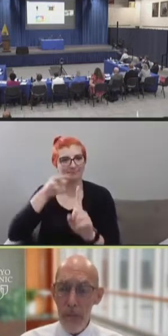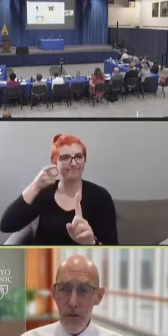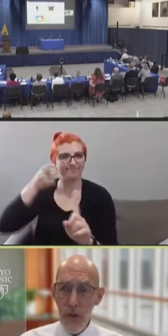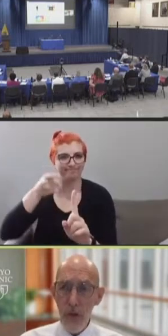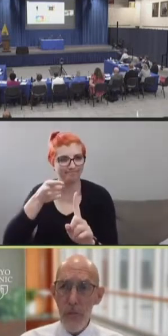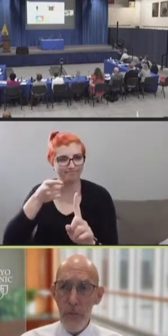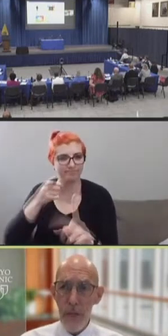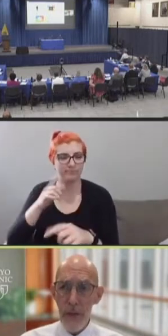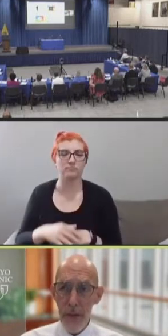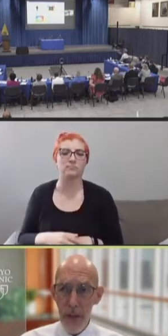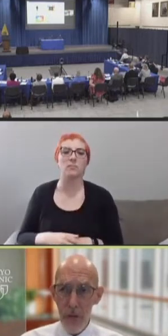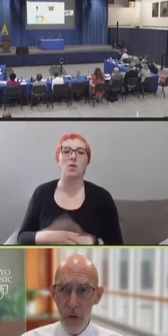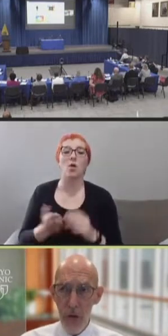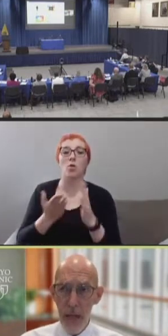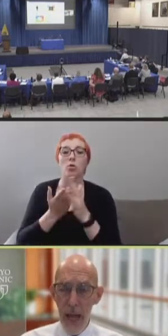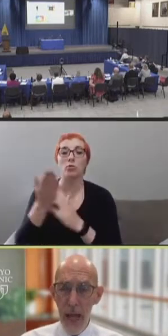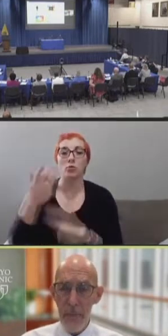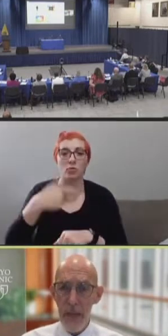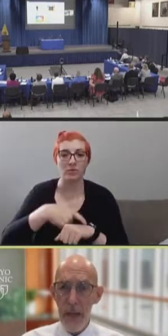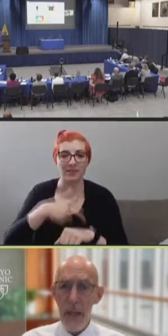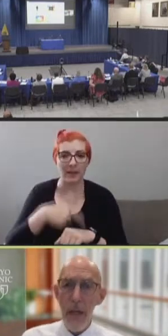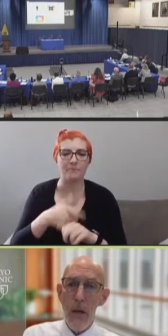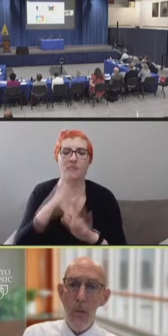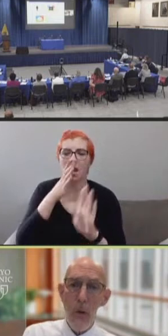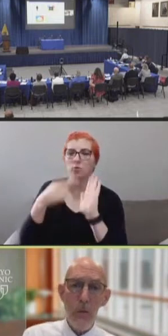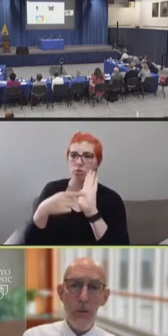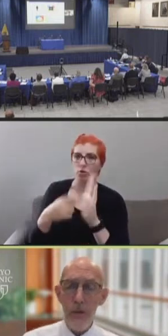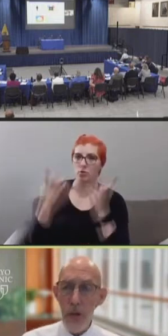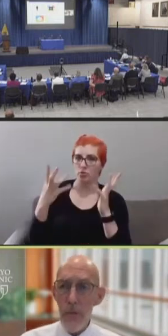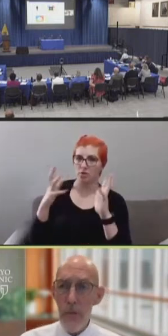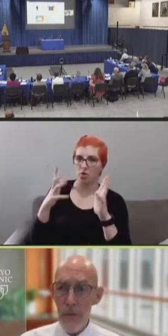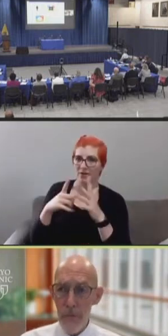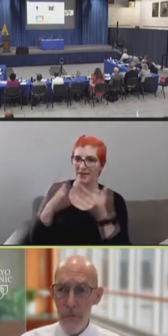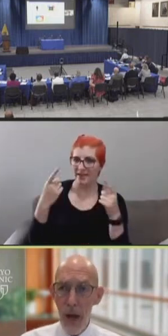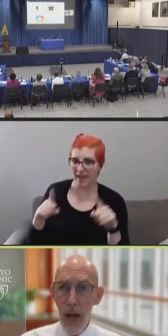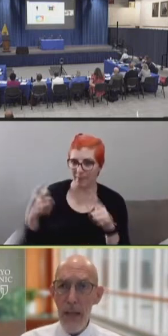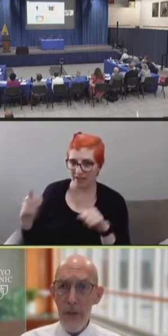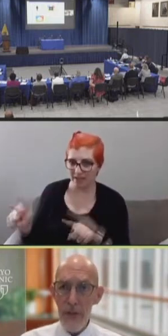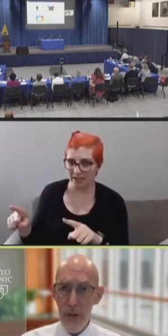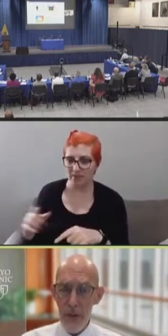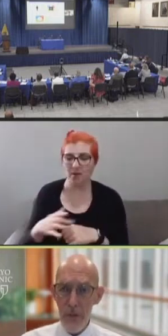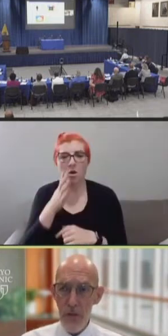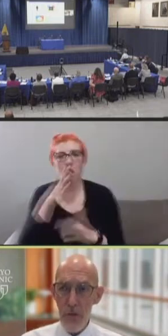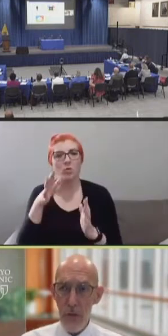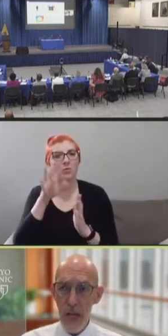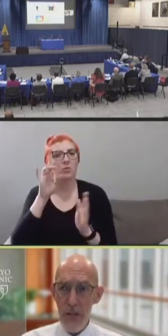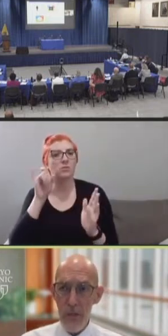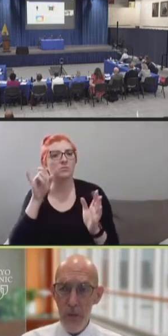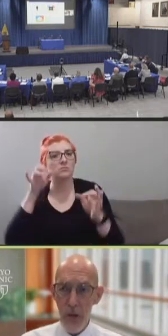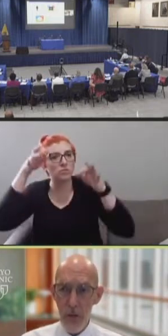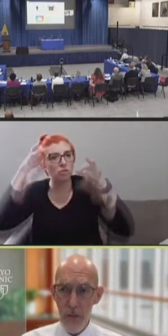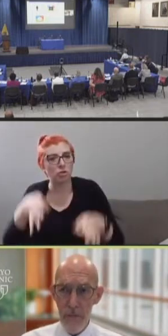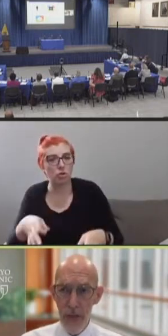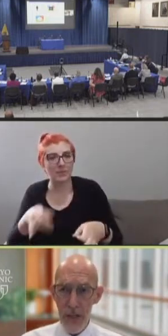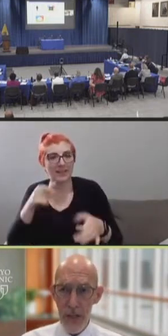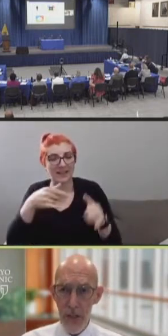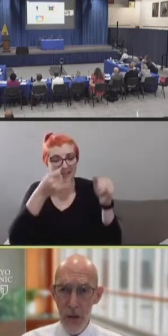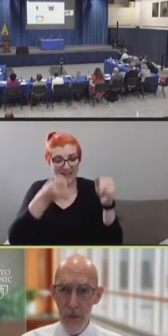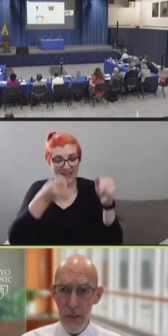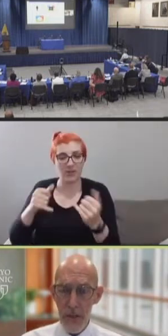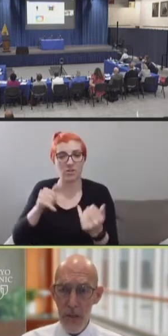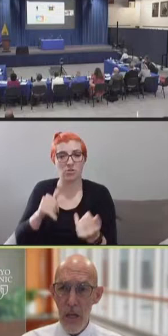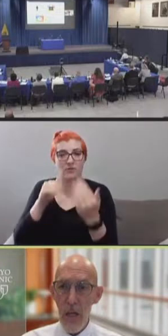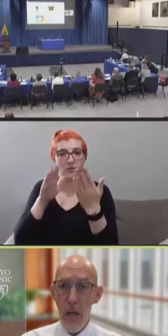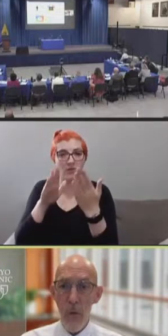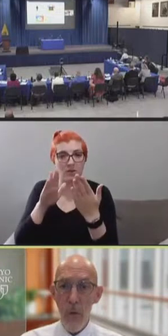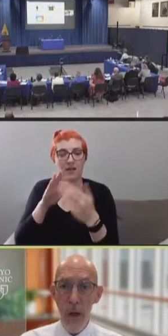and I'm going to show you briefly that it's already happening, we will determine via this individualized approach in